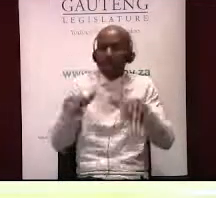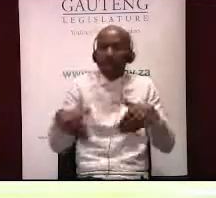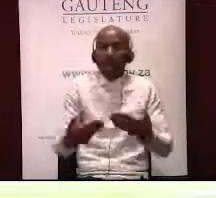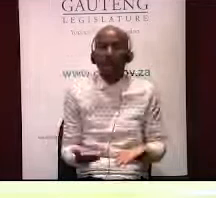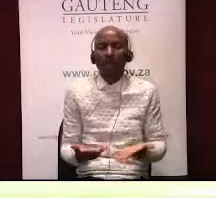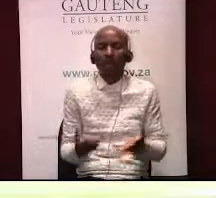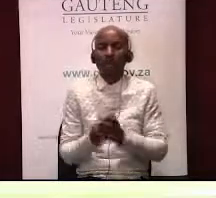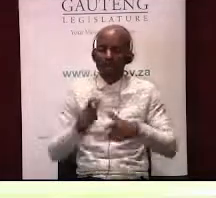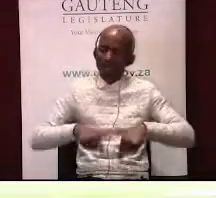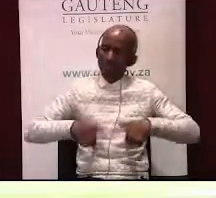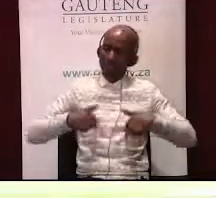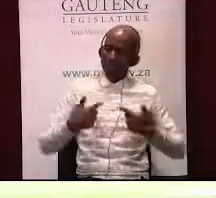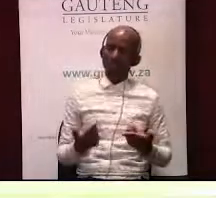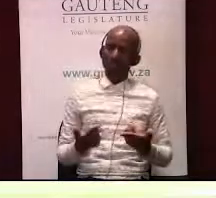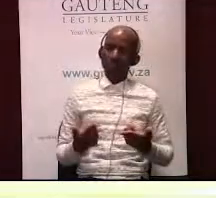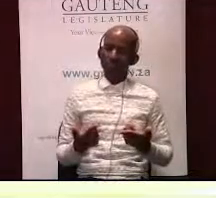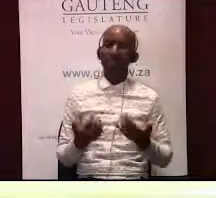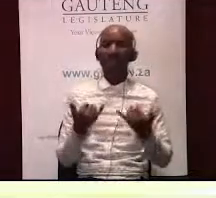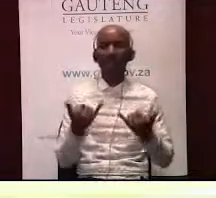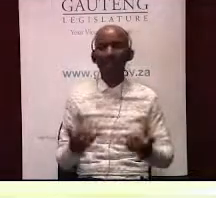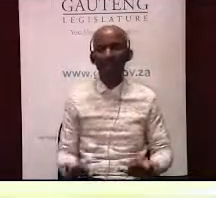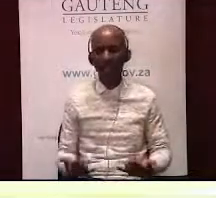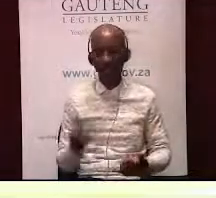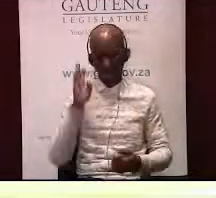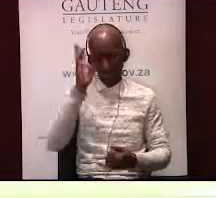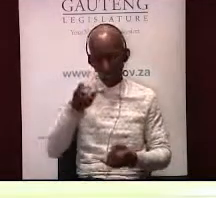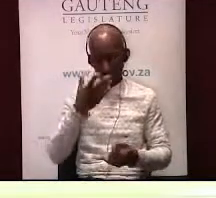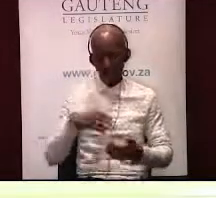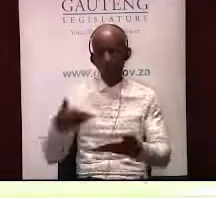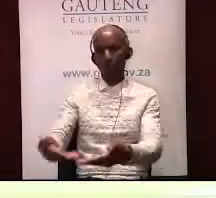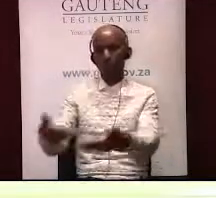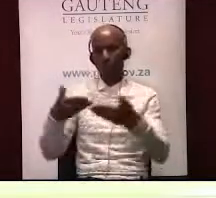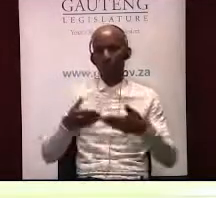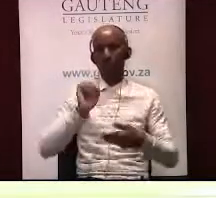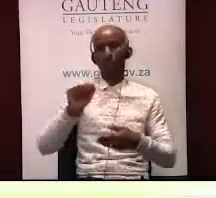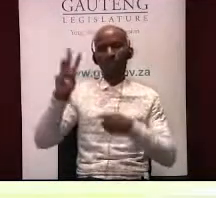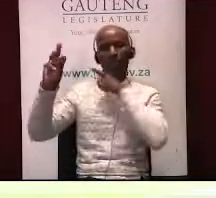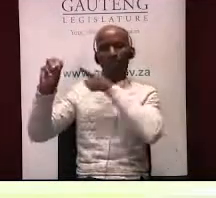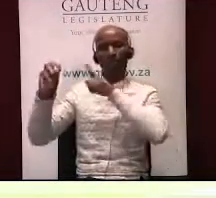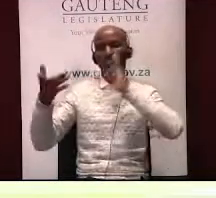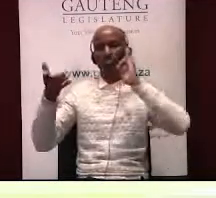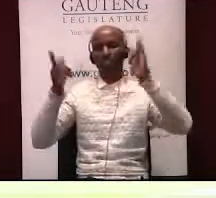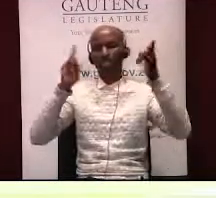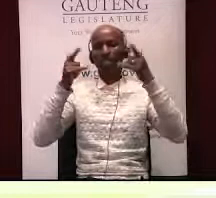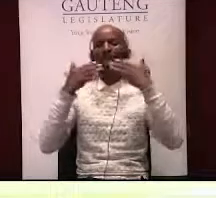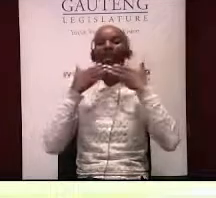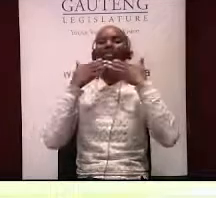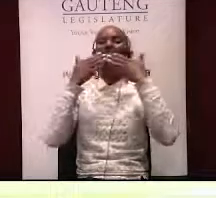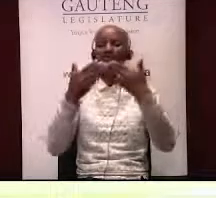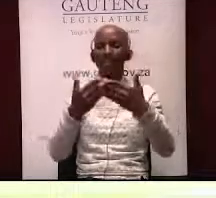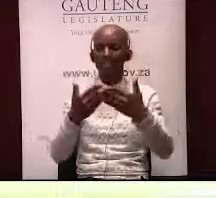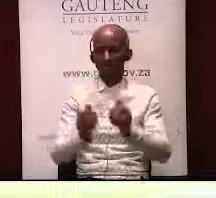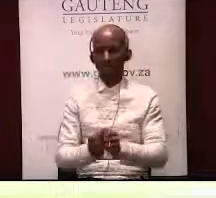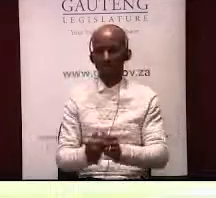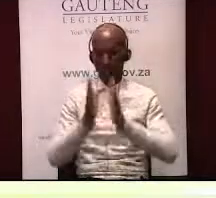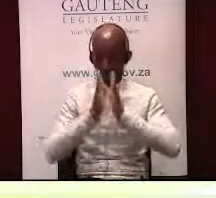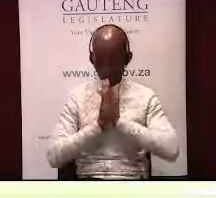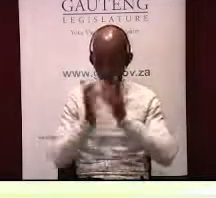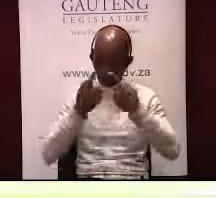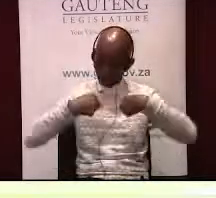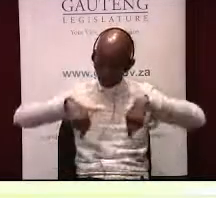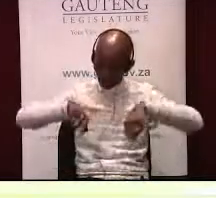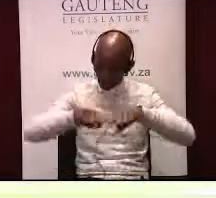cope with life. So I would like to welcome you to Mohale City. Thank you that you keep us in your